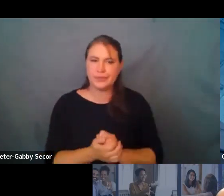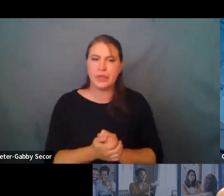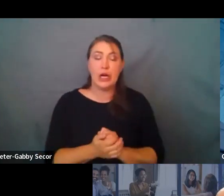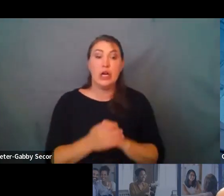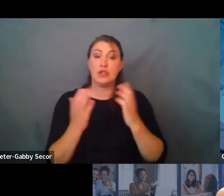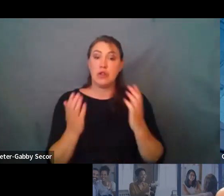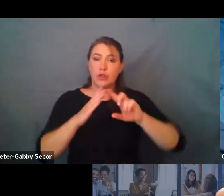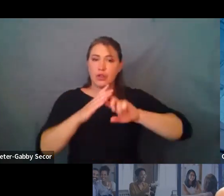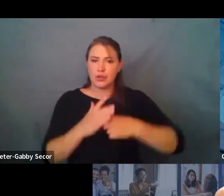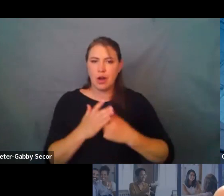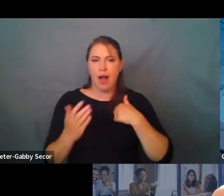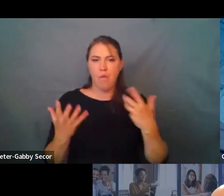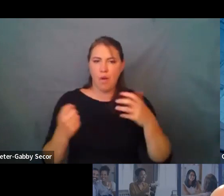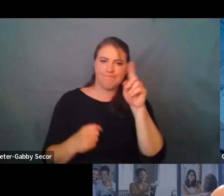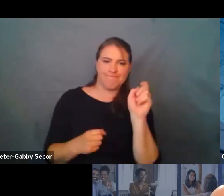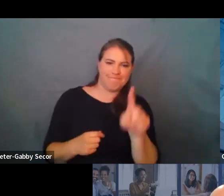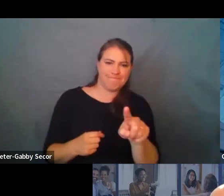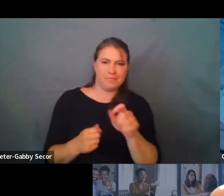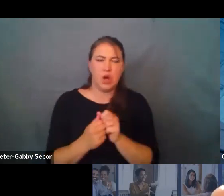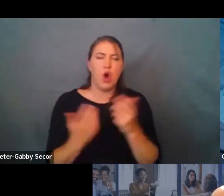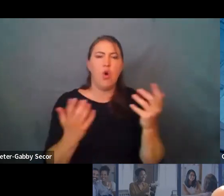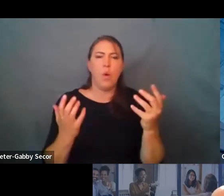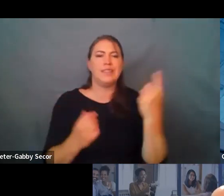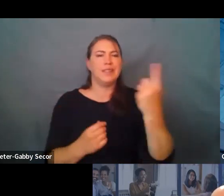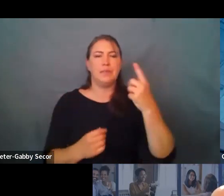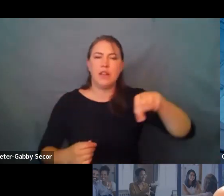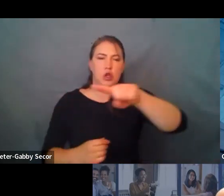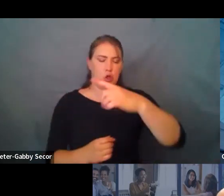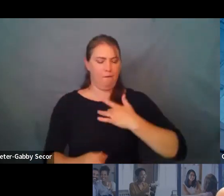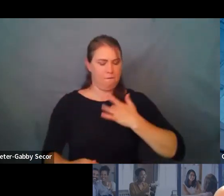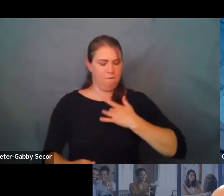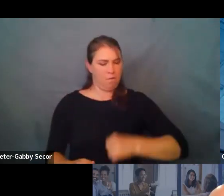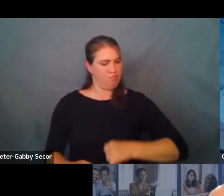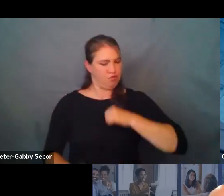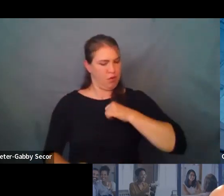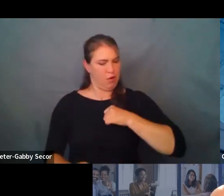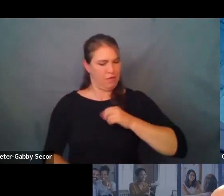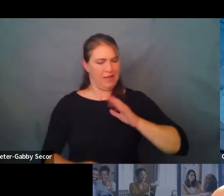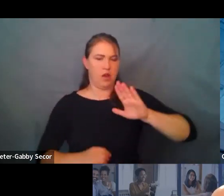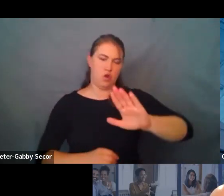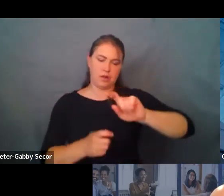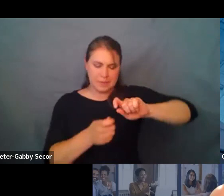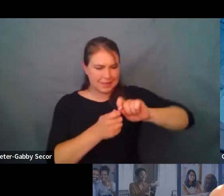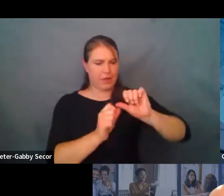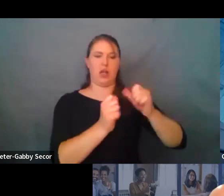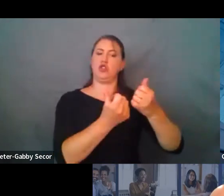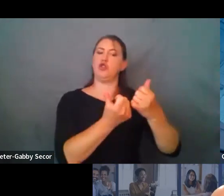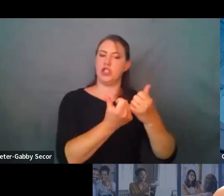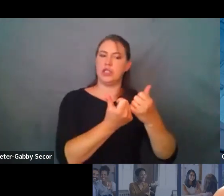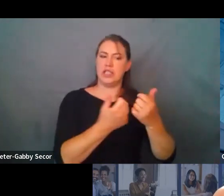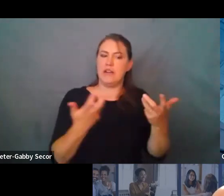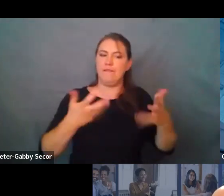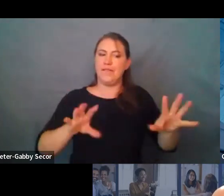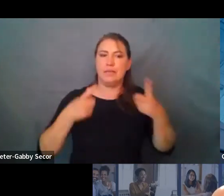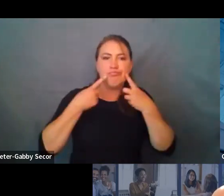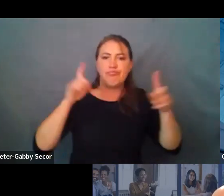you, what is something that you're particularly proud of that your association has accomplished in